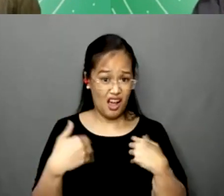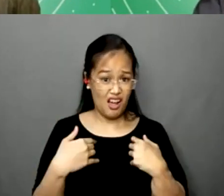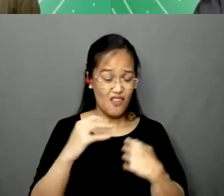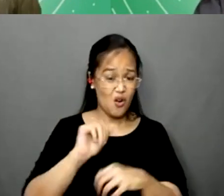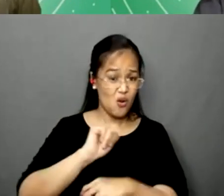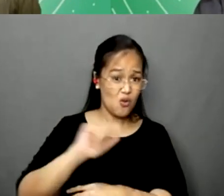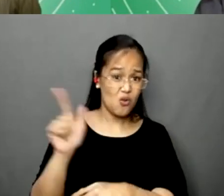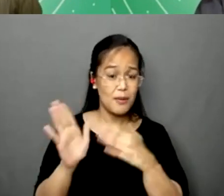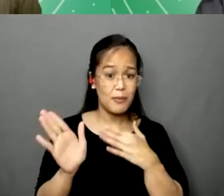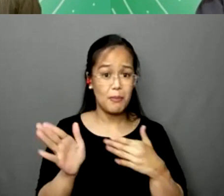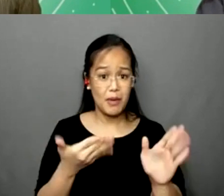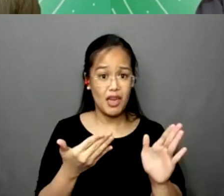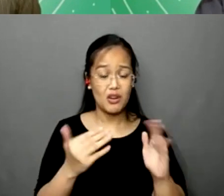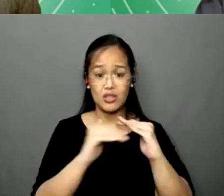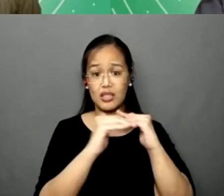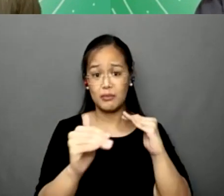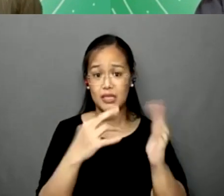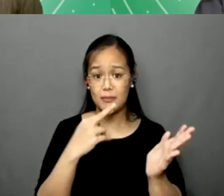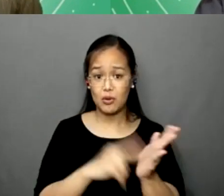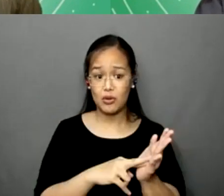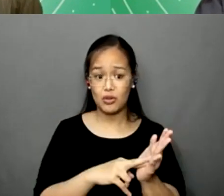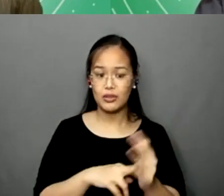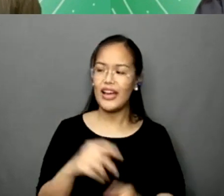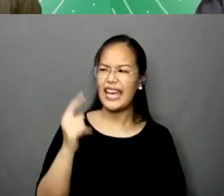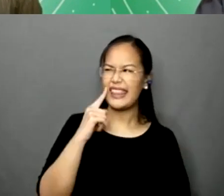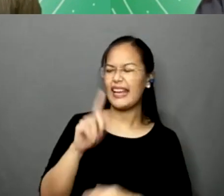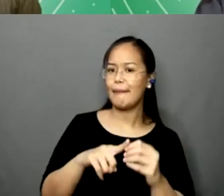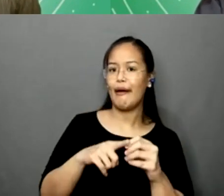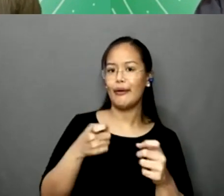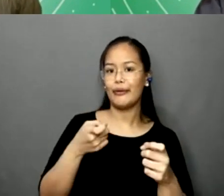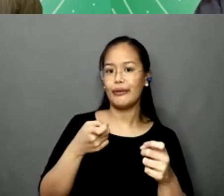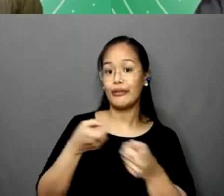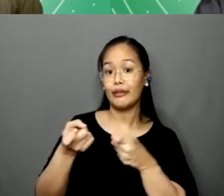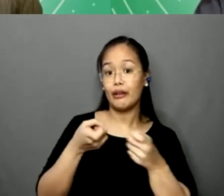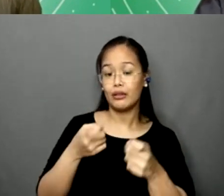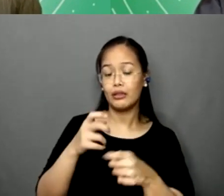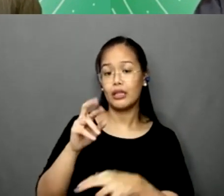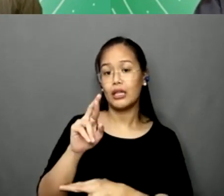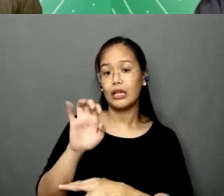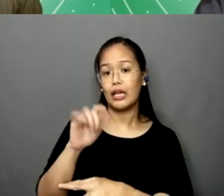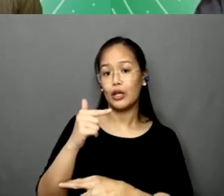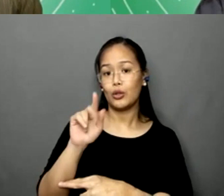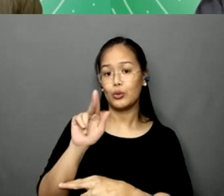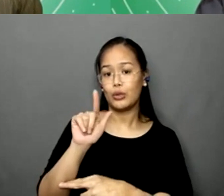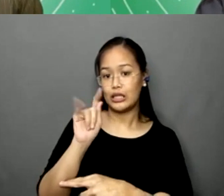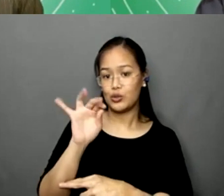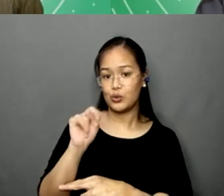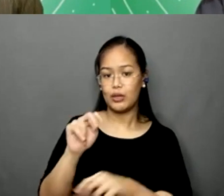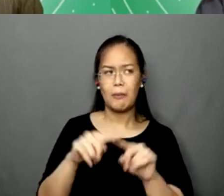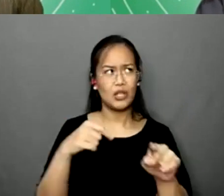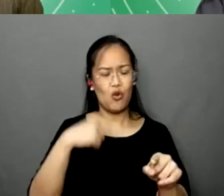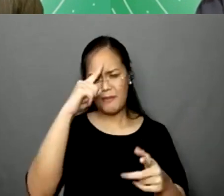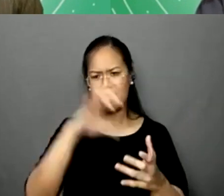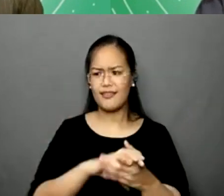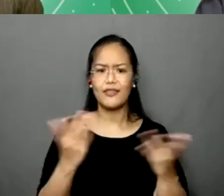one depends more on local regulation, but I believe that at the moment in the Philippines, it's not a requirement. It's more